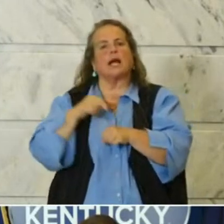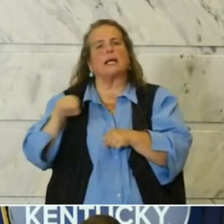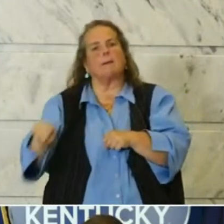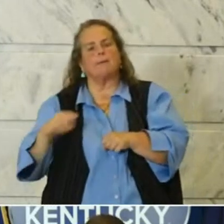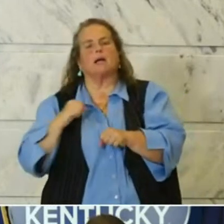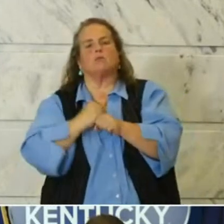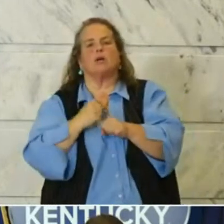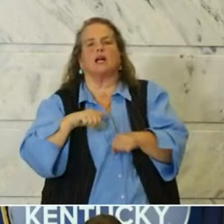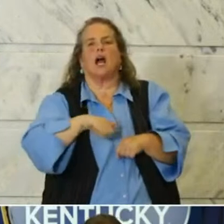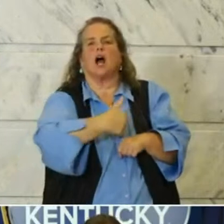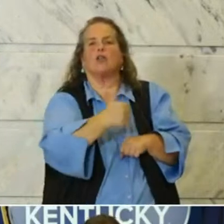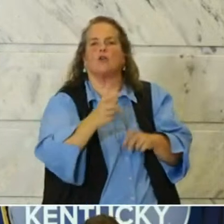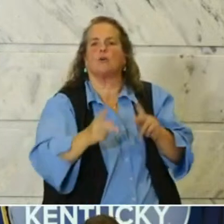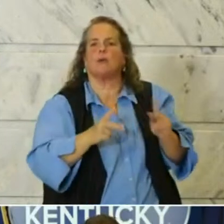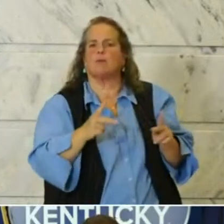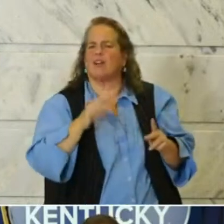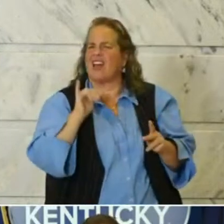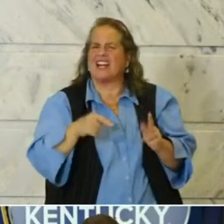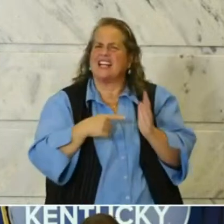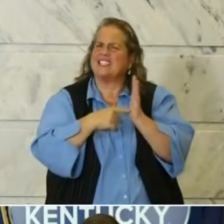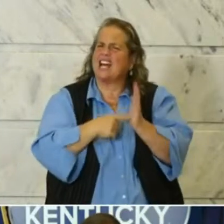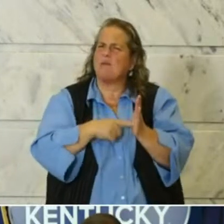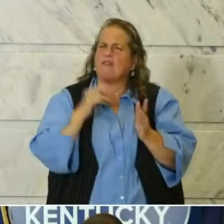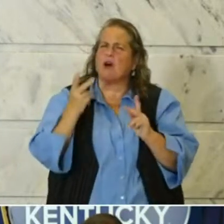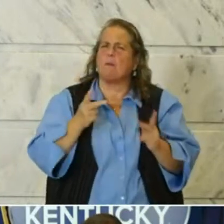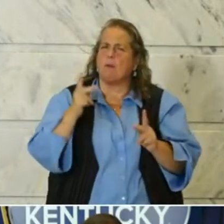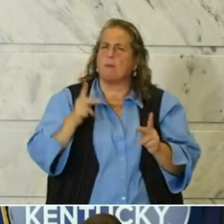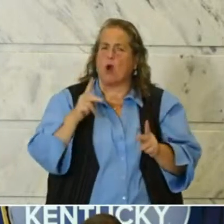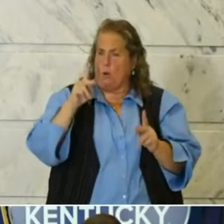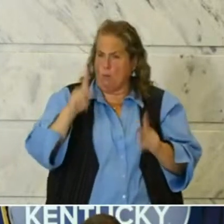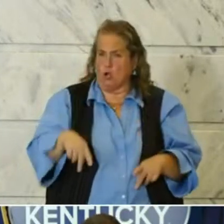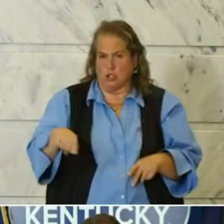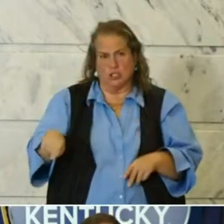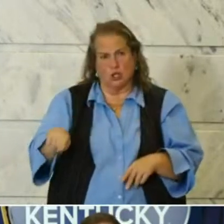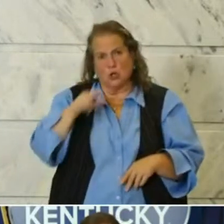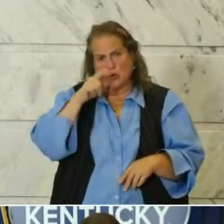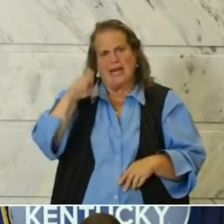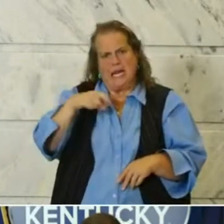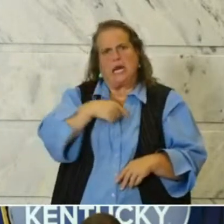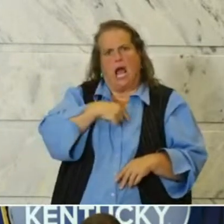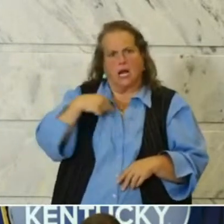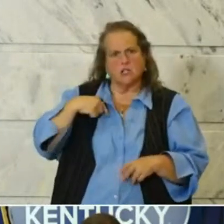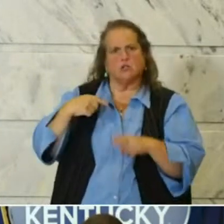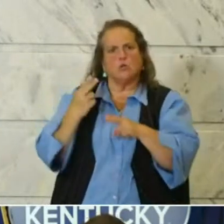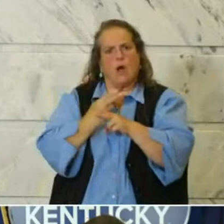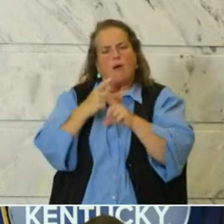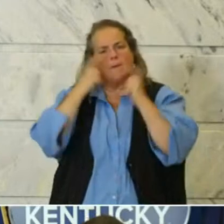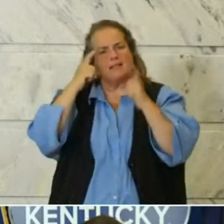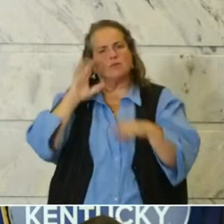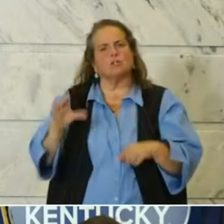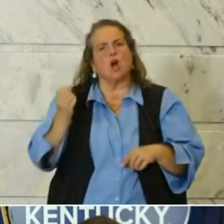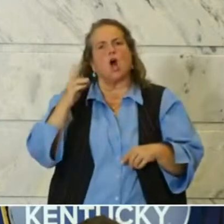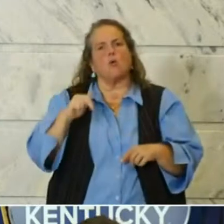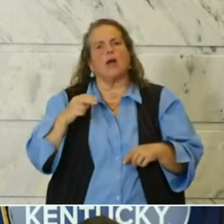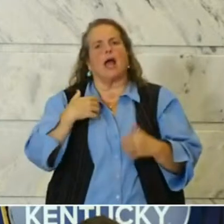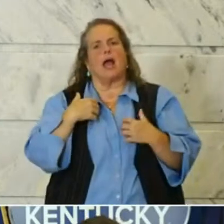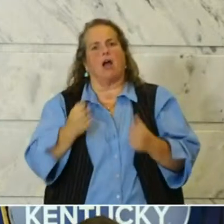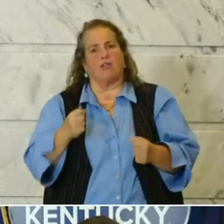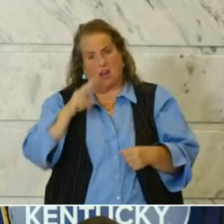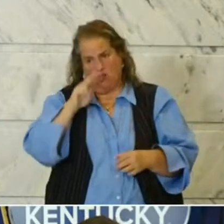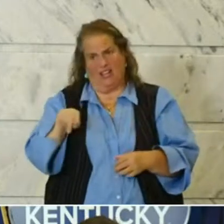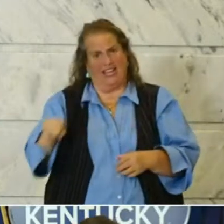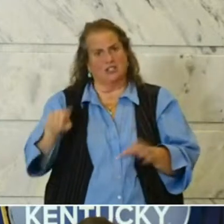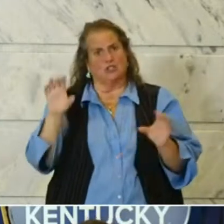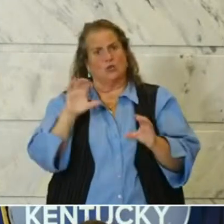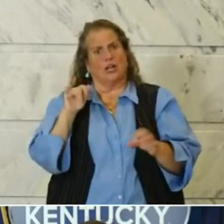protects others. This is an example of somebody who needs us to wear the mask for their own health. And look at him, he's doing it